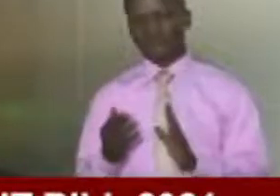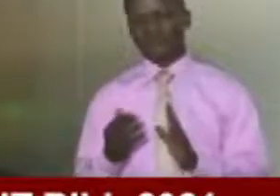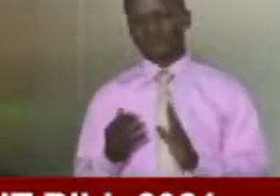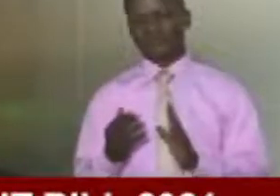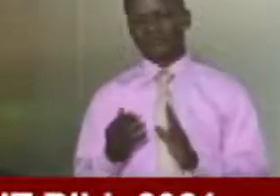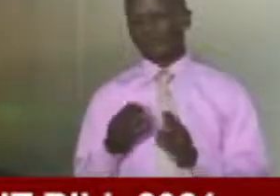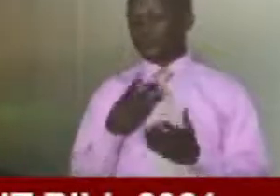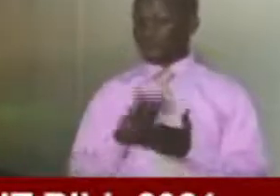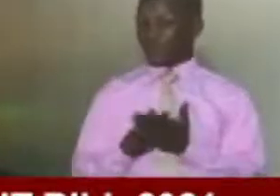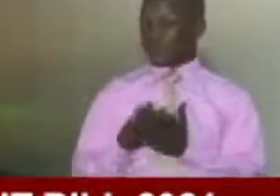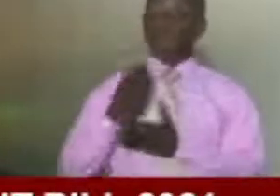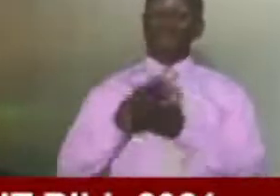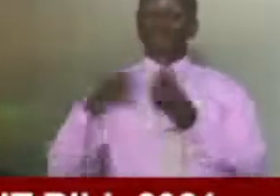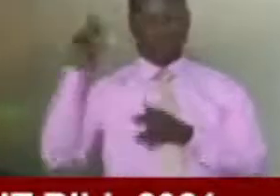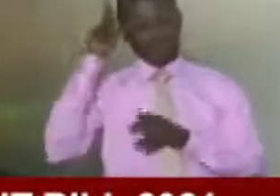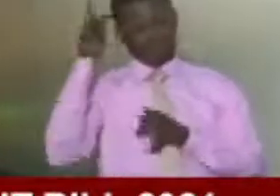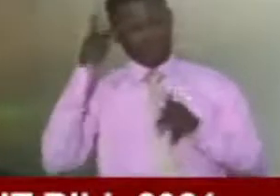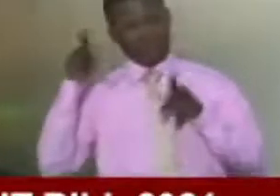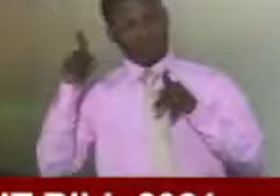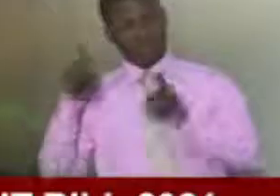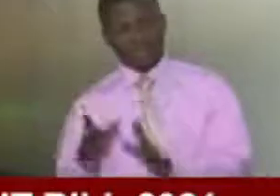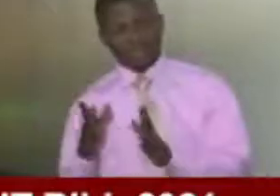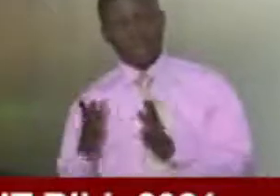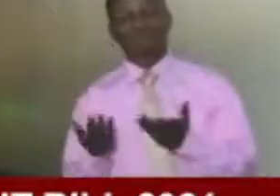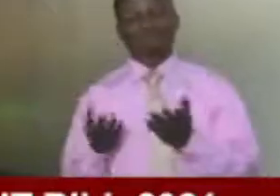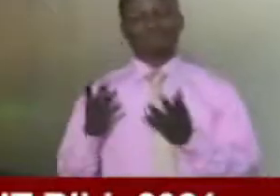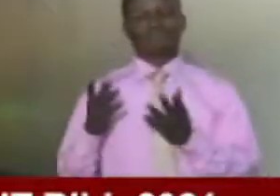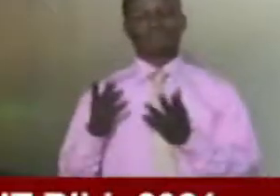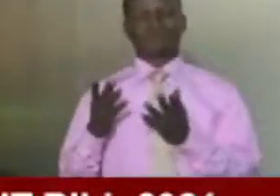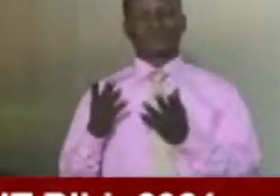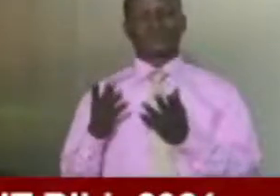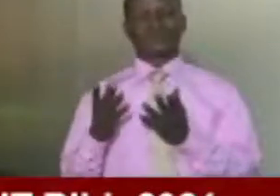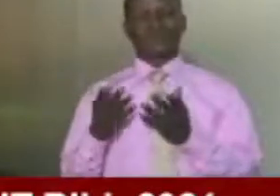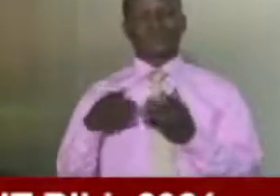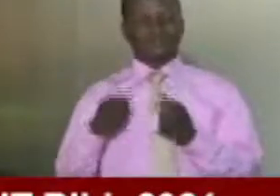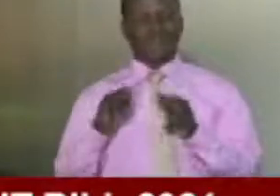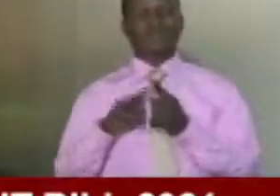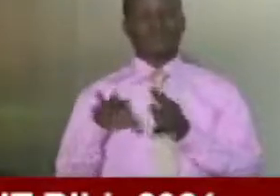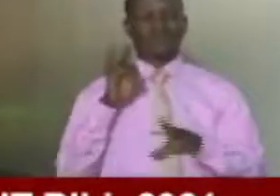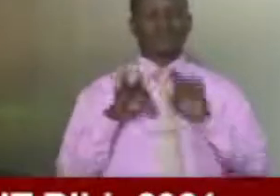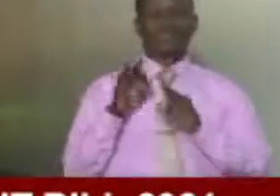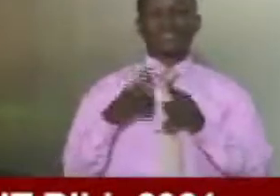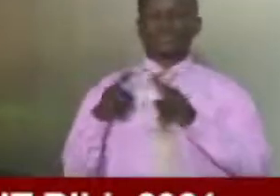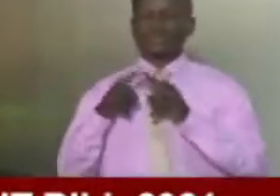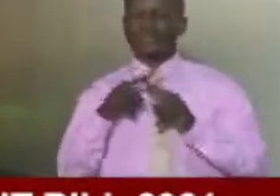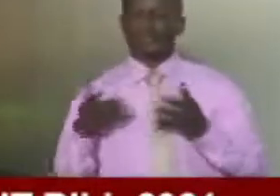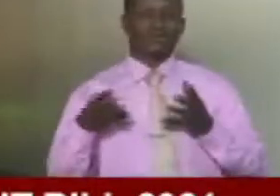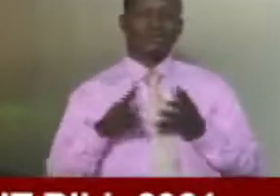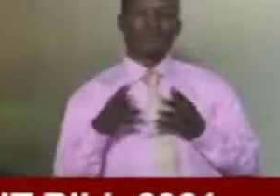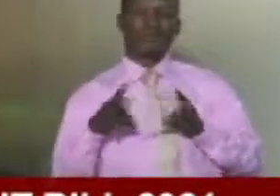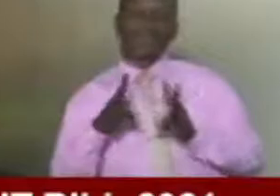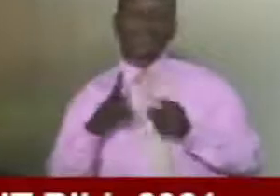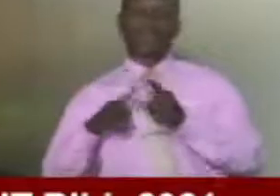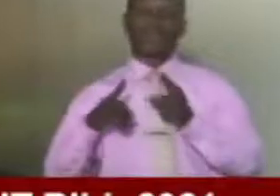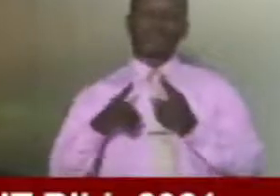the elections? Well, some politicians, and if you trace their origin, you find them in the politicians that I'm talking about. I won't mention